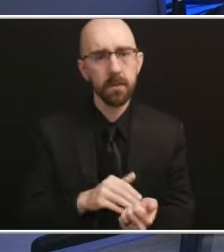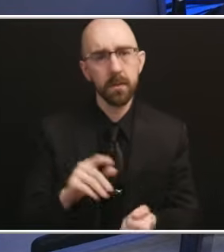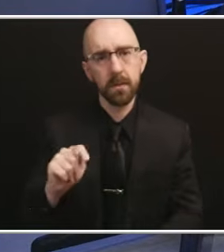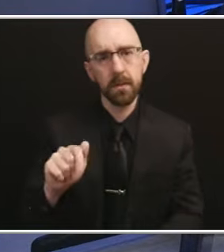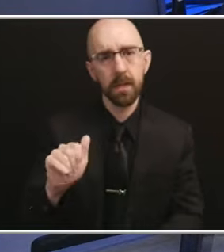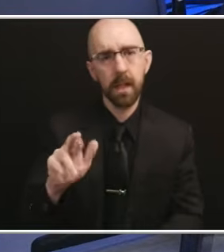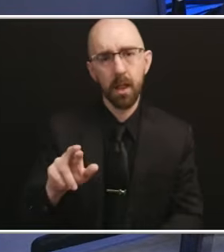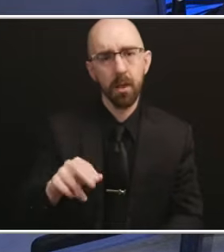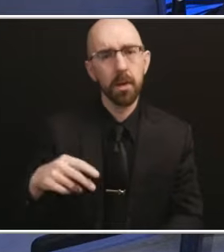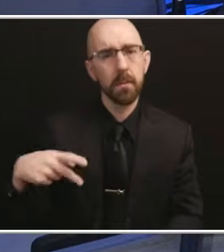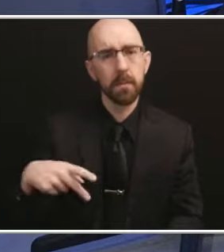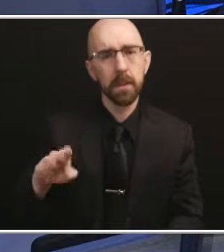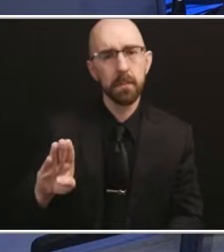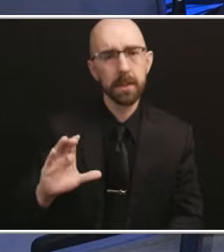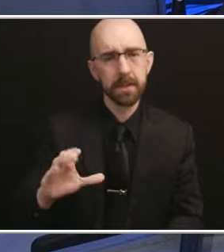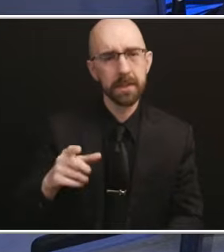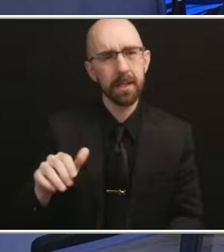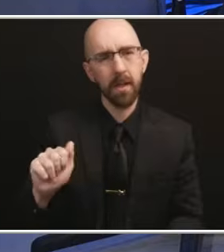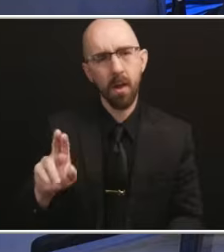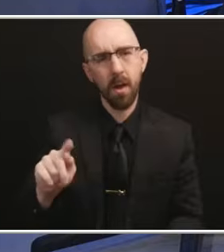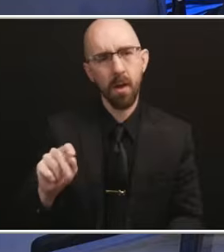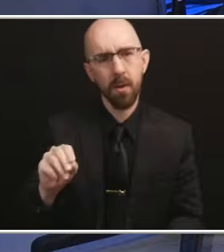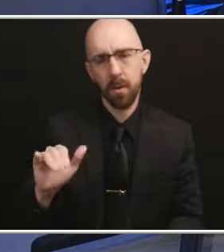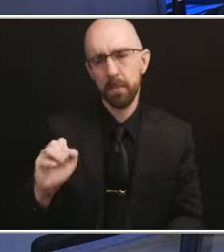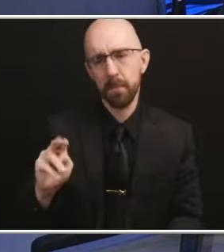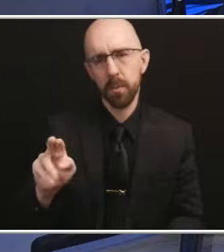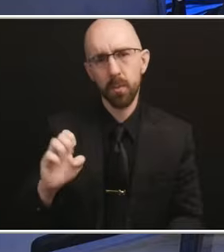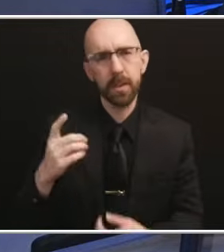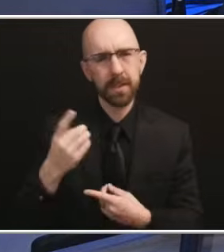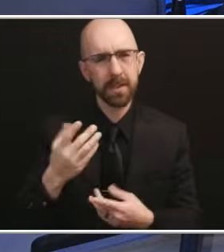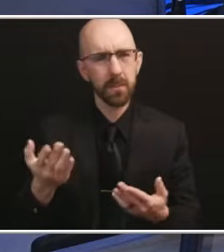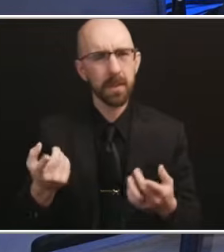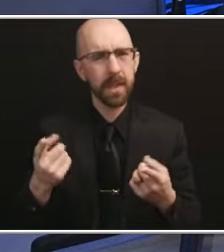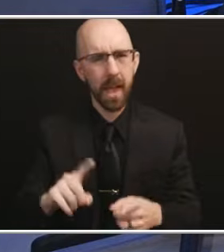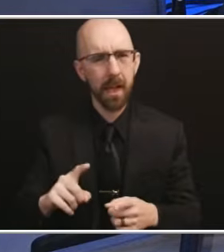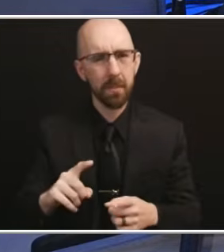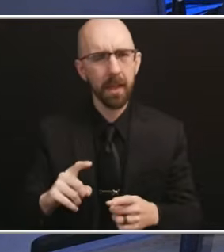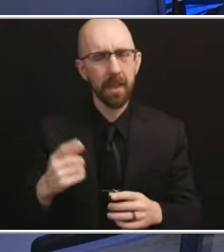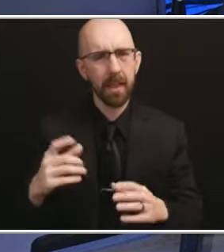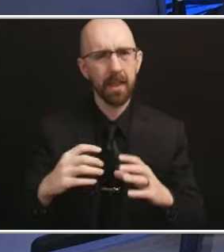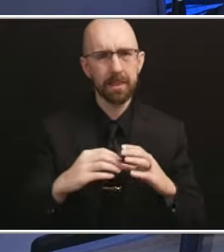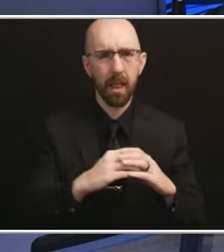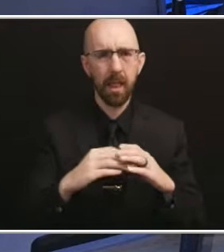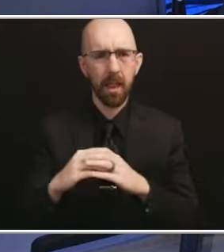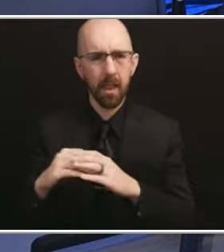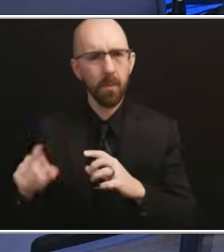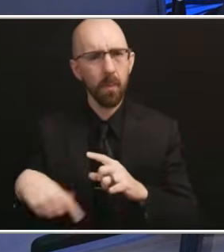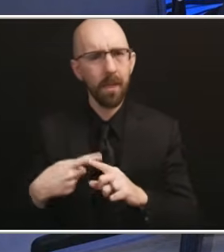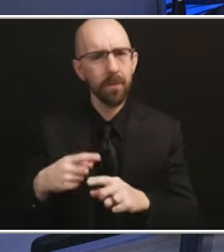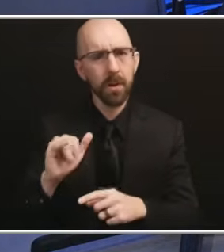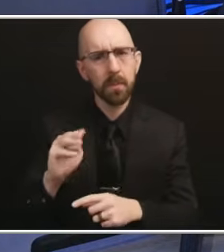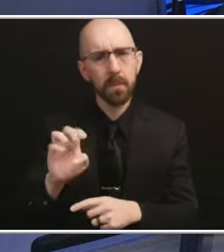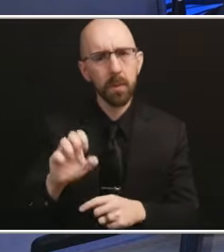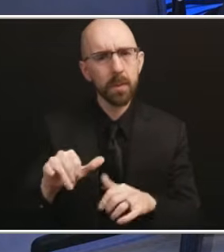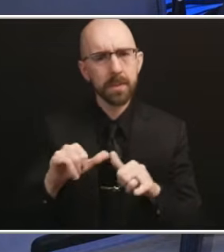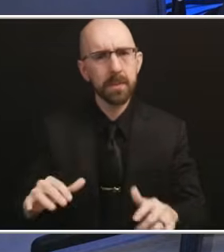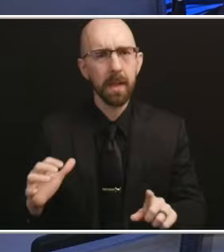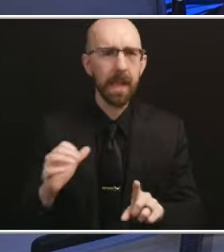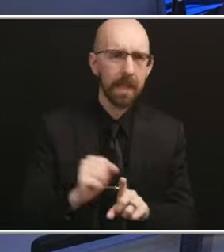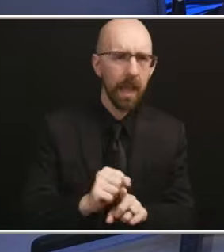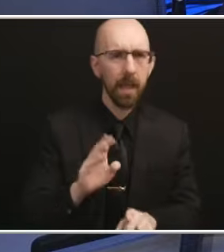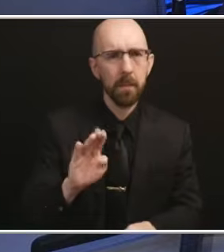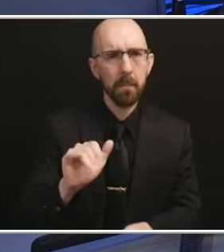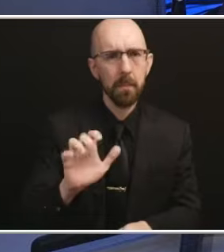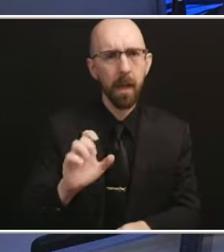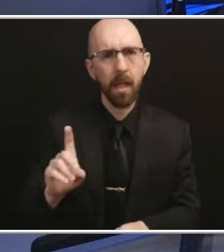PBC is an autoimmune disease. What's happening at the cellular level when the immune system attacks the bile ducts? So